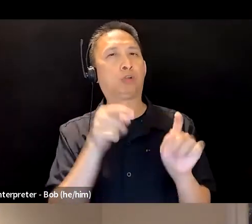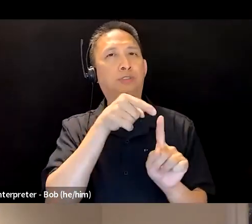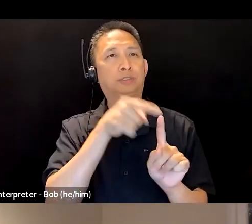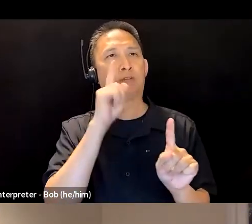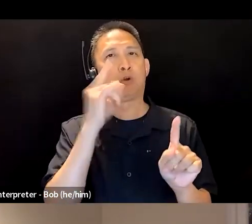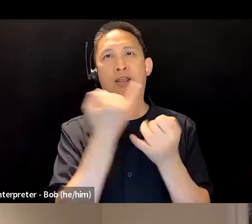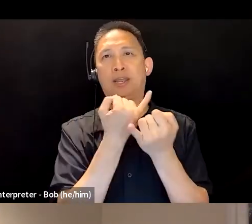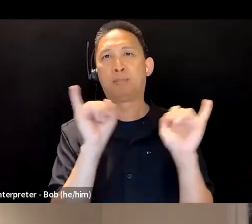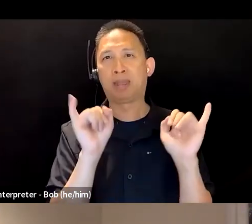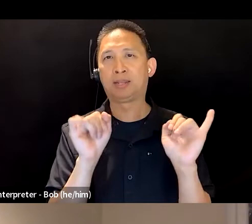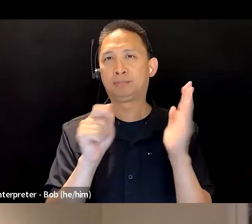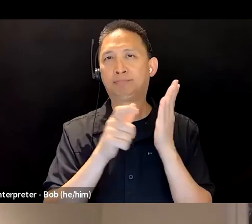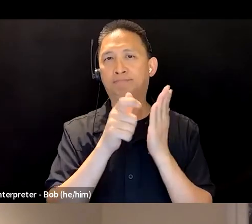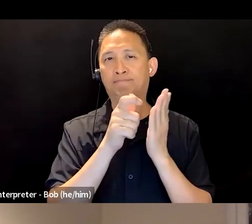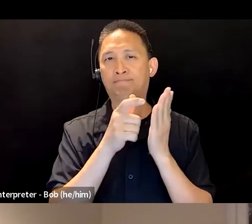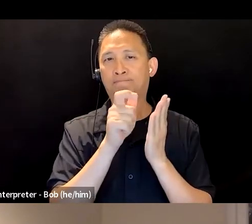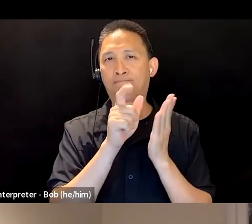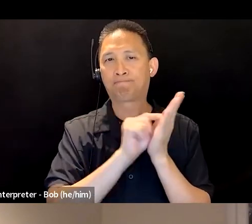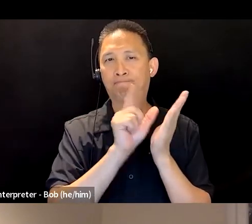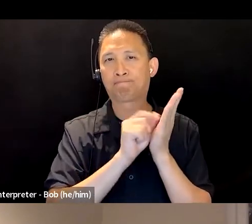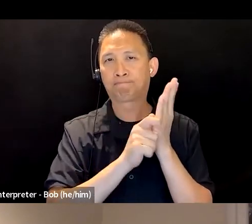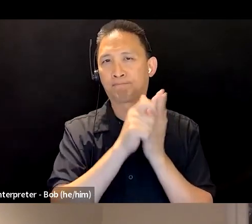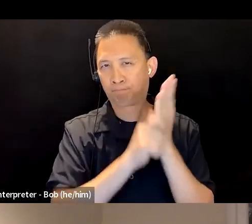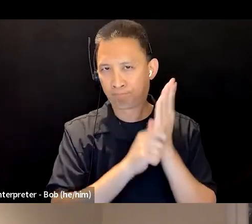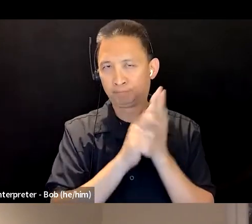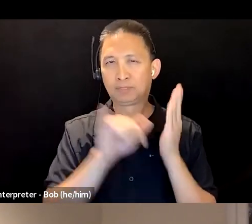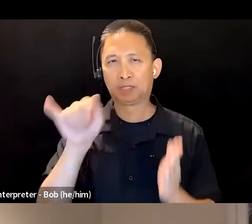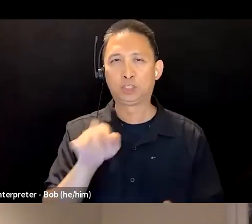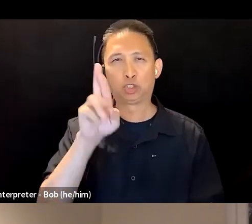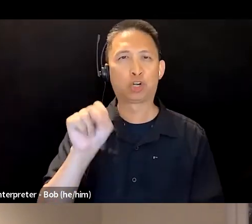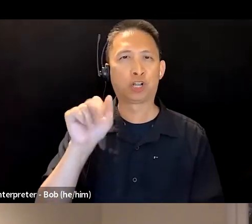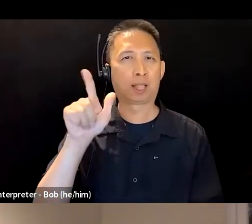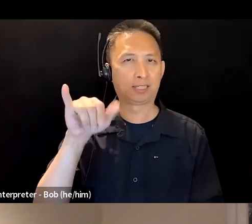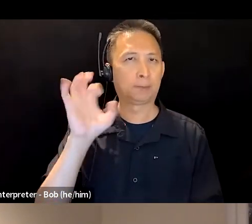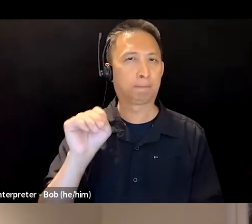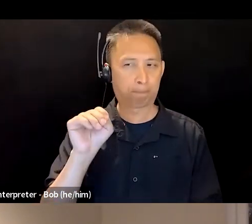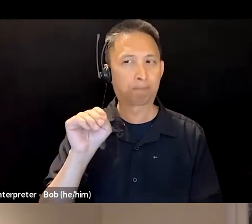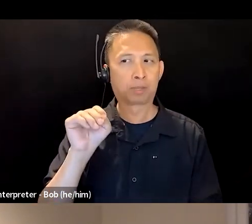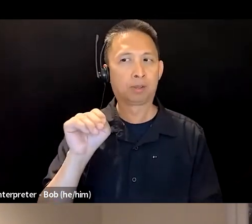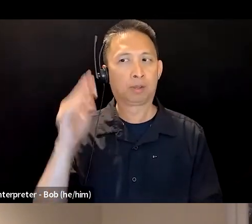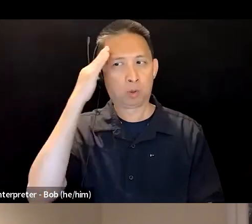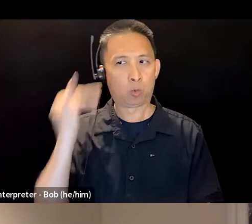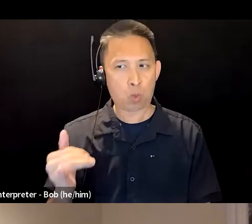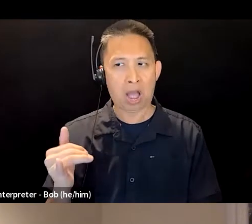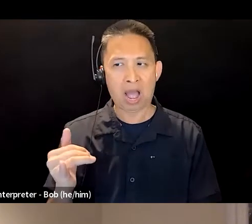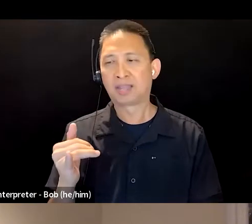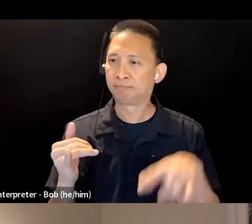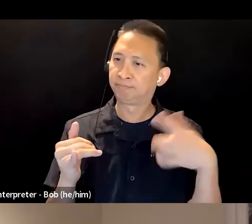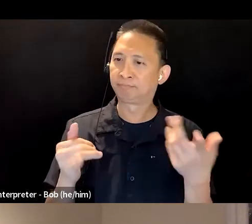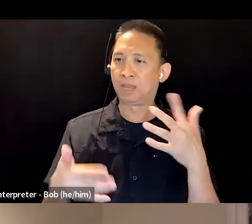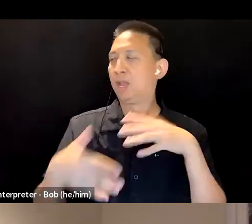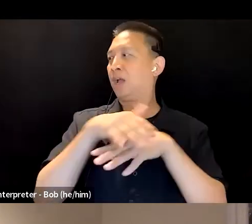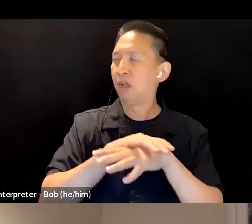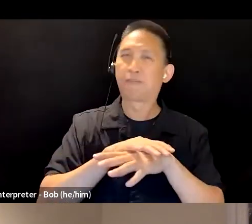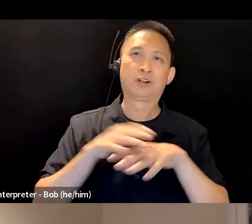independent journalistic, independent journalism, so that you can cover state houses, so that you